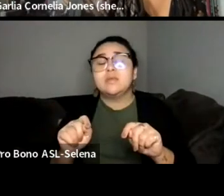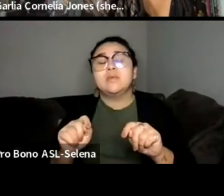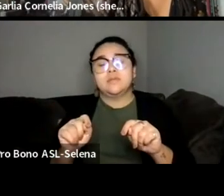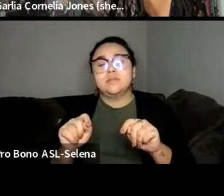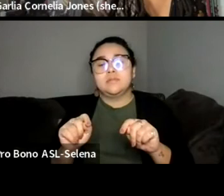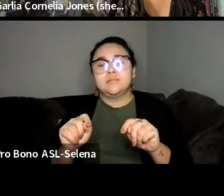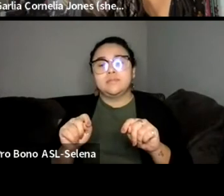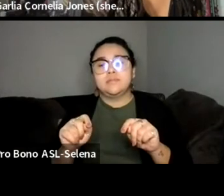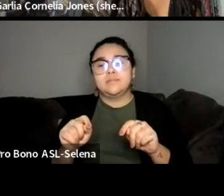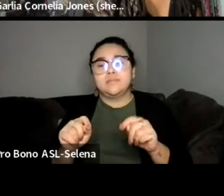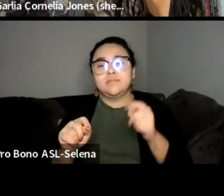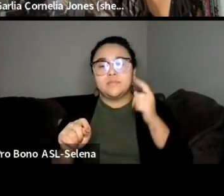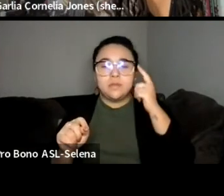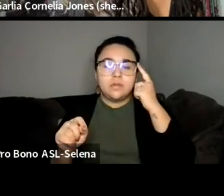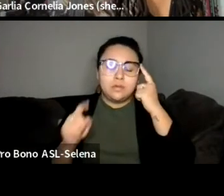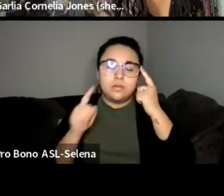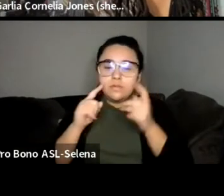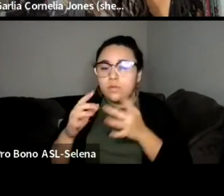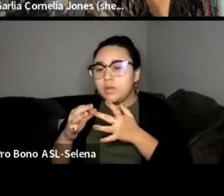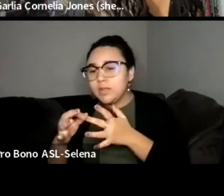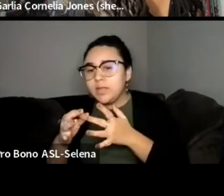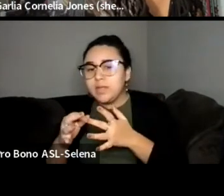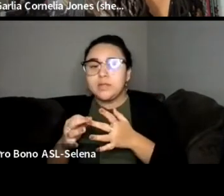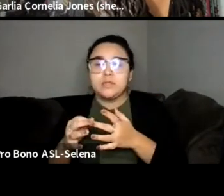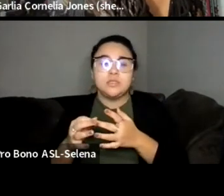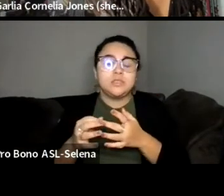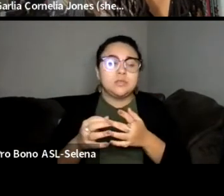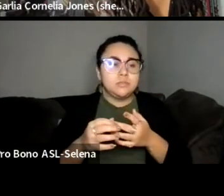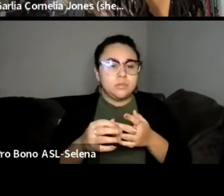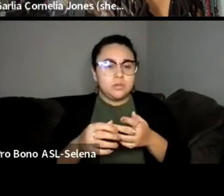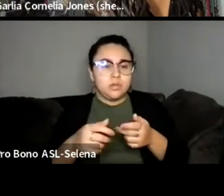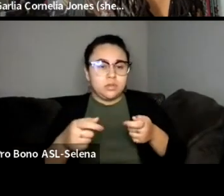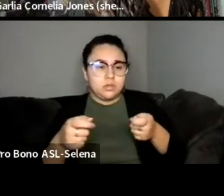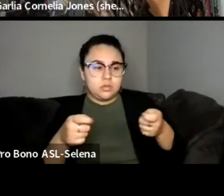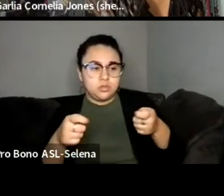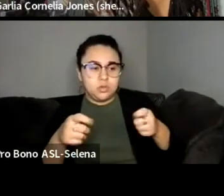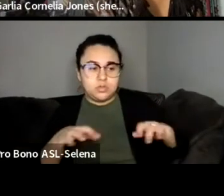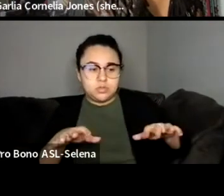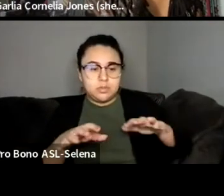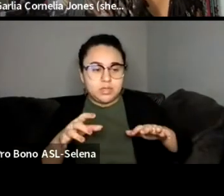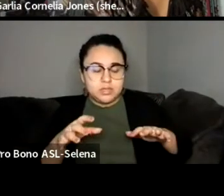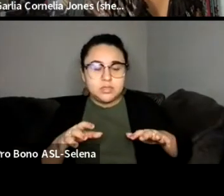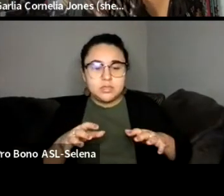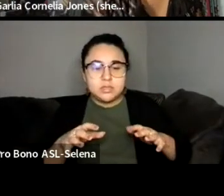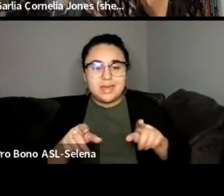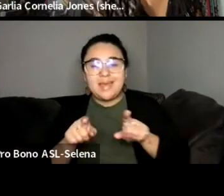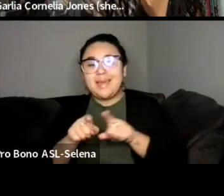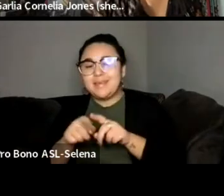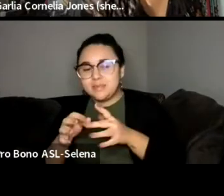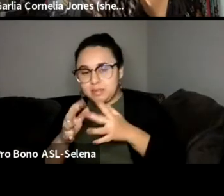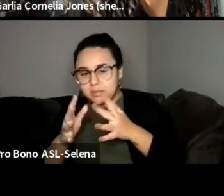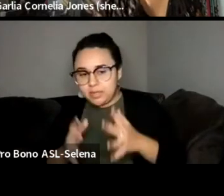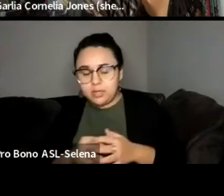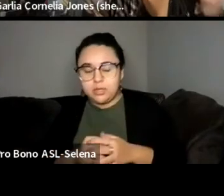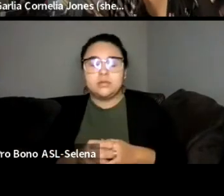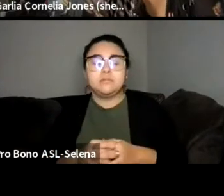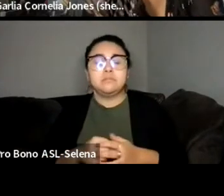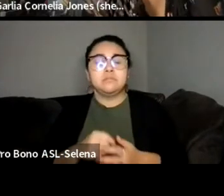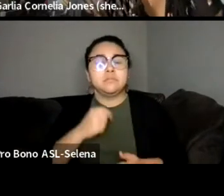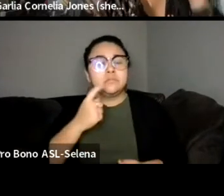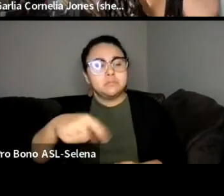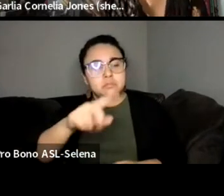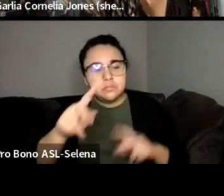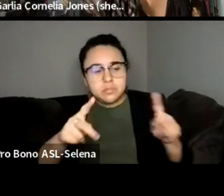to leadership and like facilitating spaces for leadership, a lot of times I will have folks think about, you